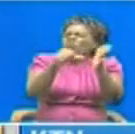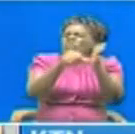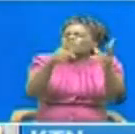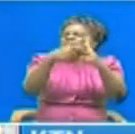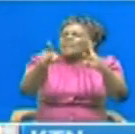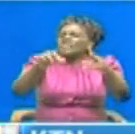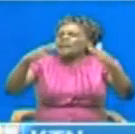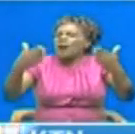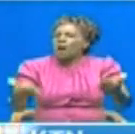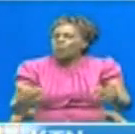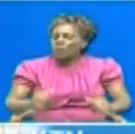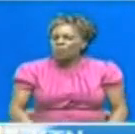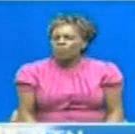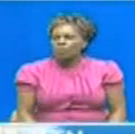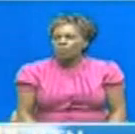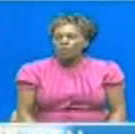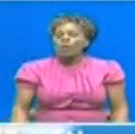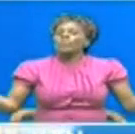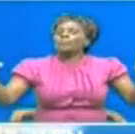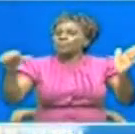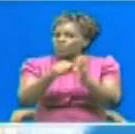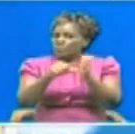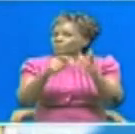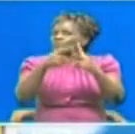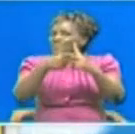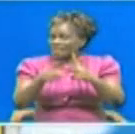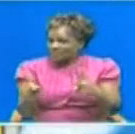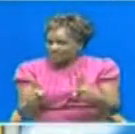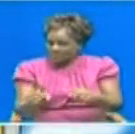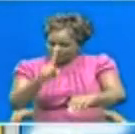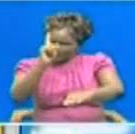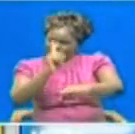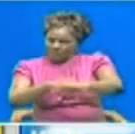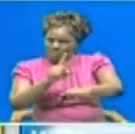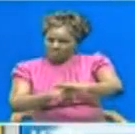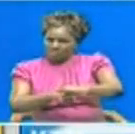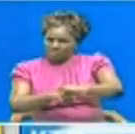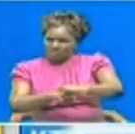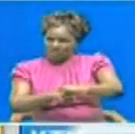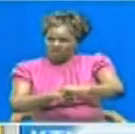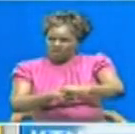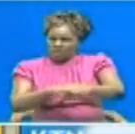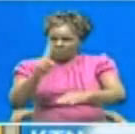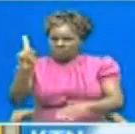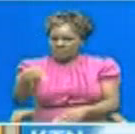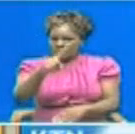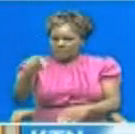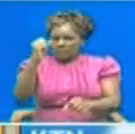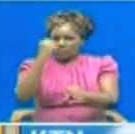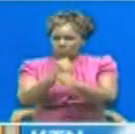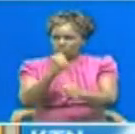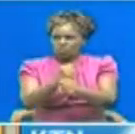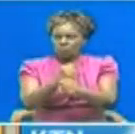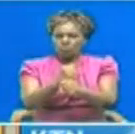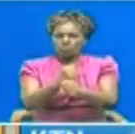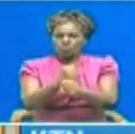us? The rain started beating us when we blurred at the point of